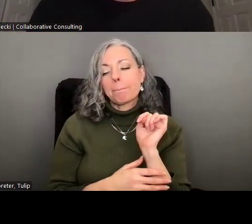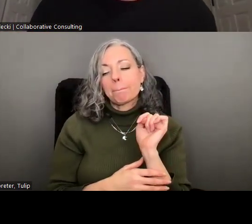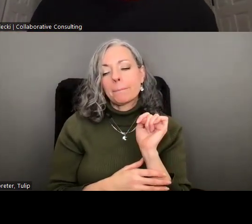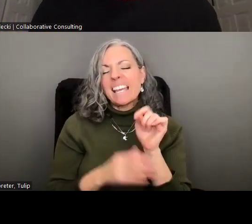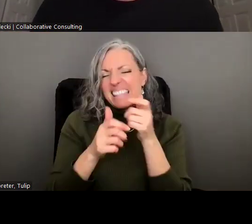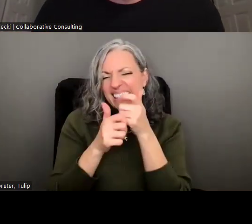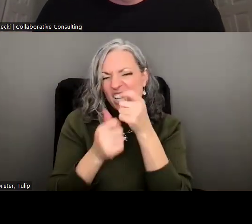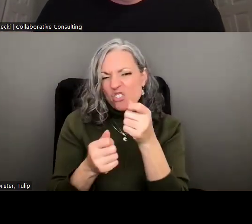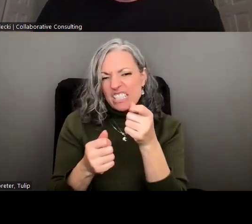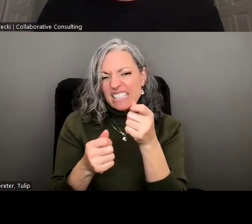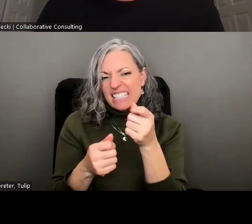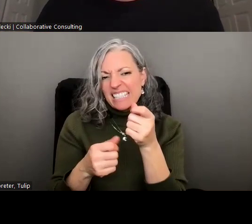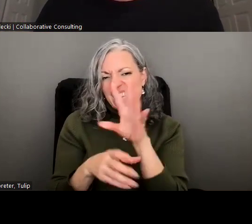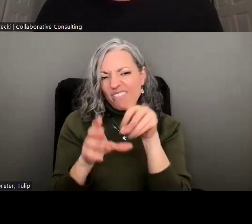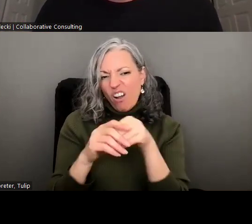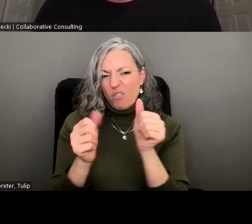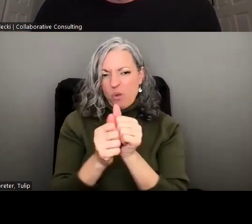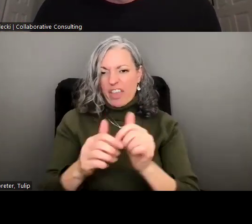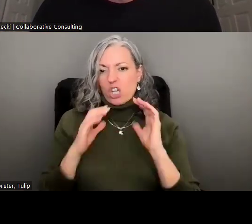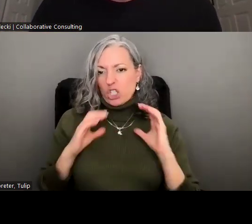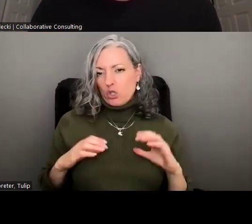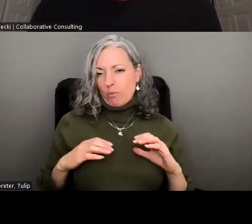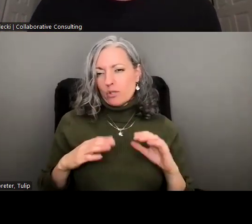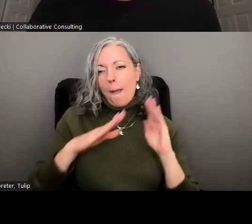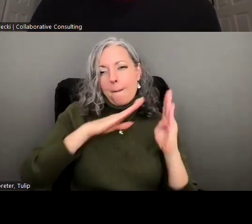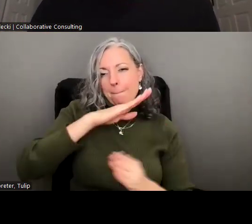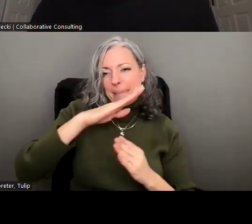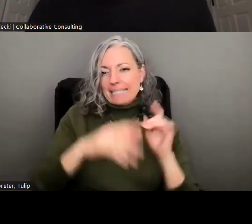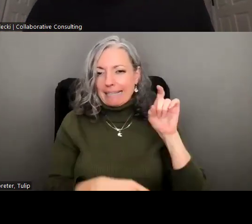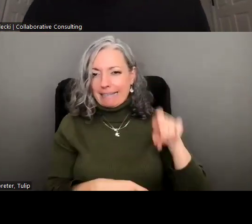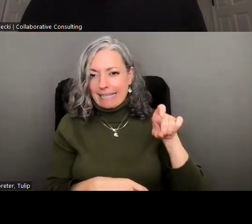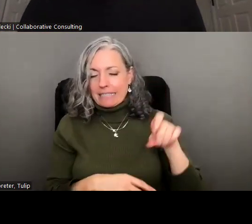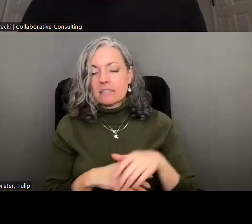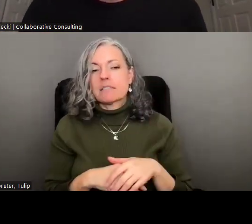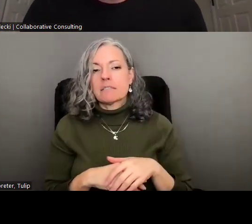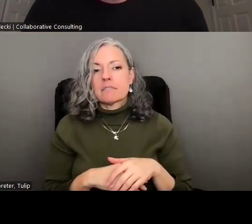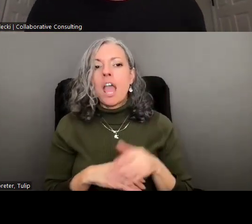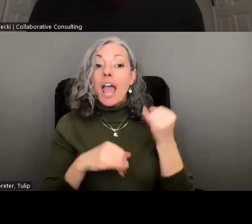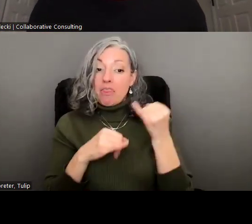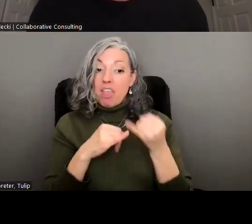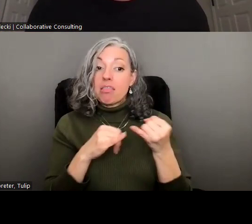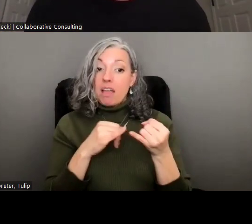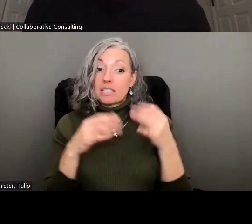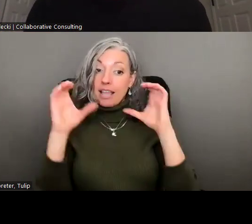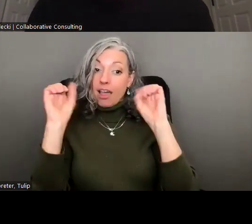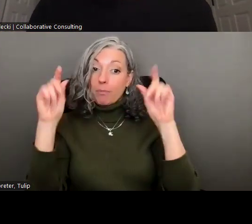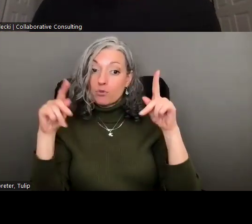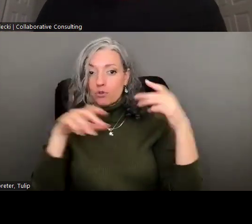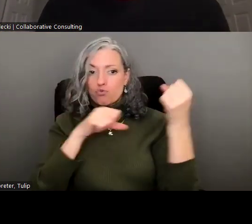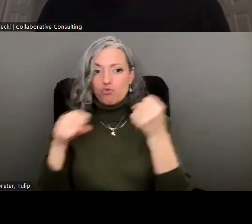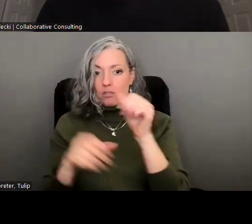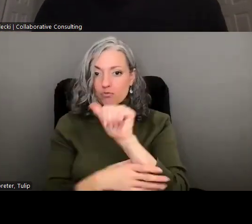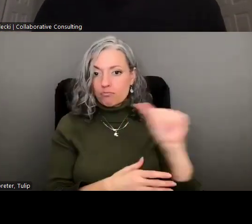interests of consumers too, around really basic needs. And finally, the opportunity to strengthen the AAA Council